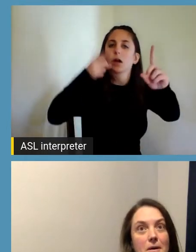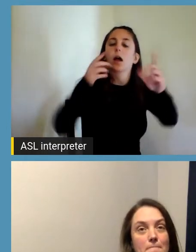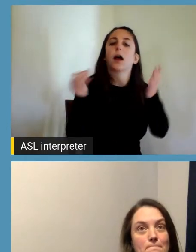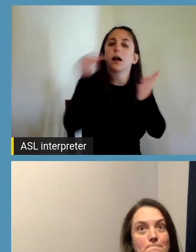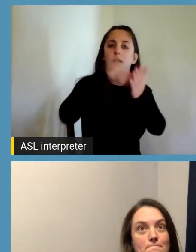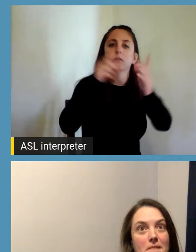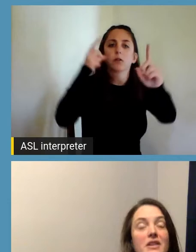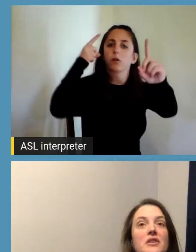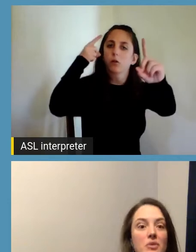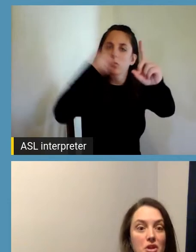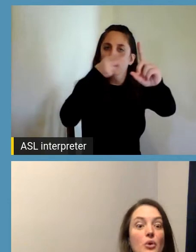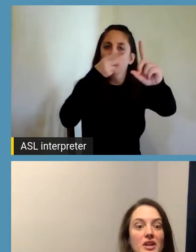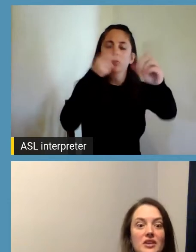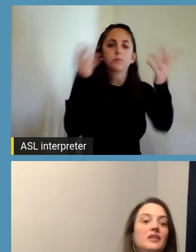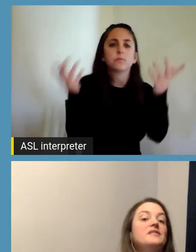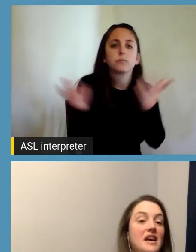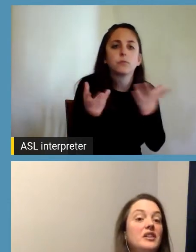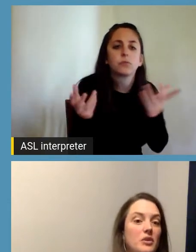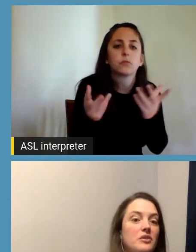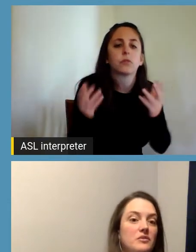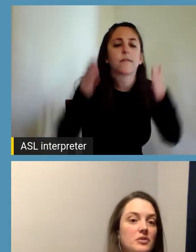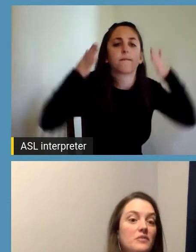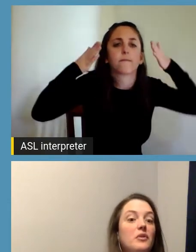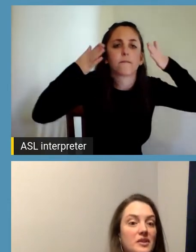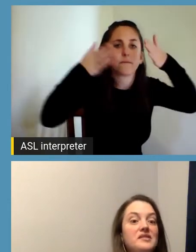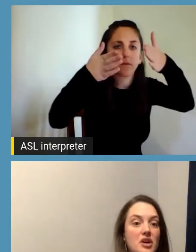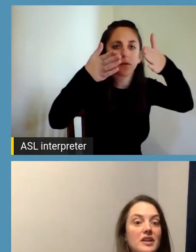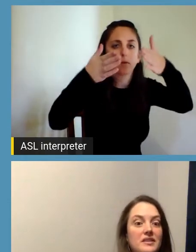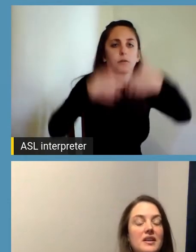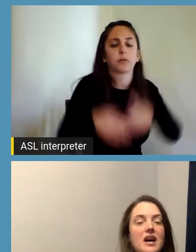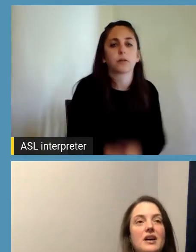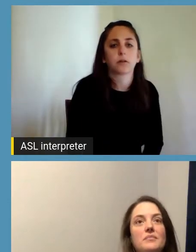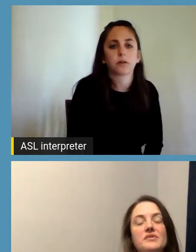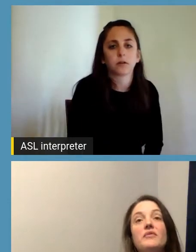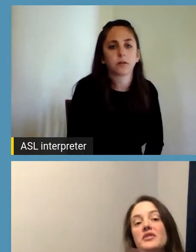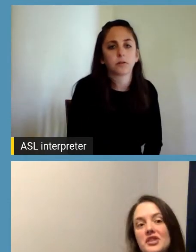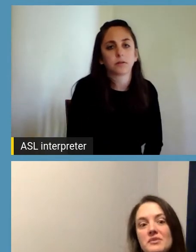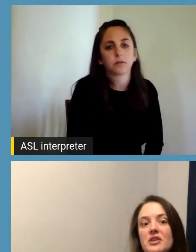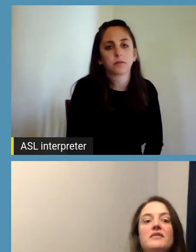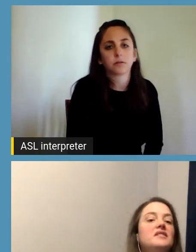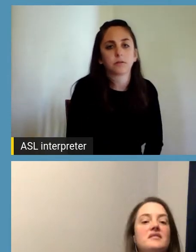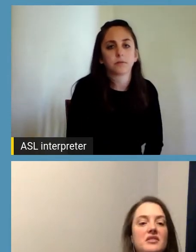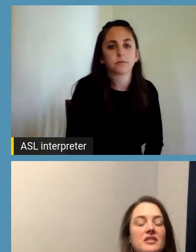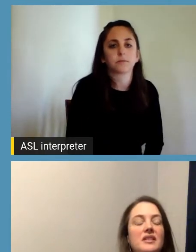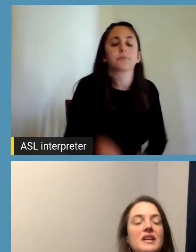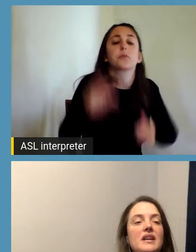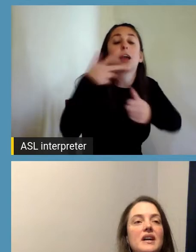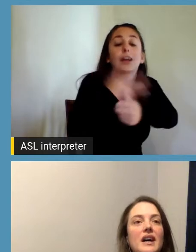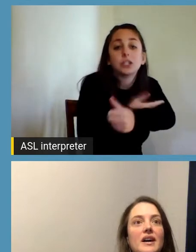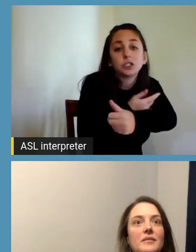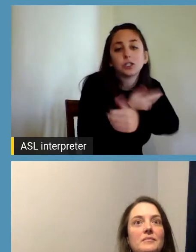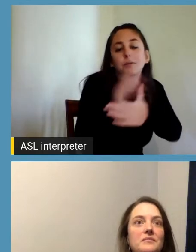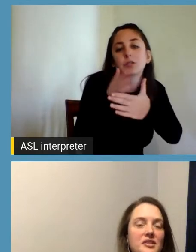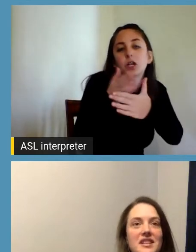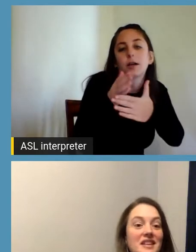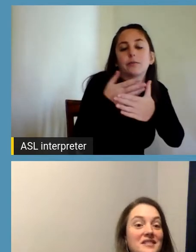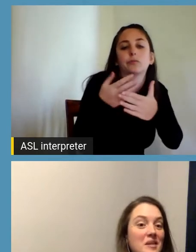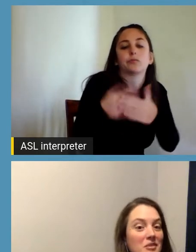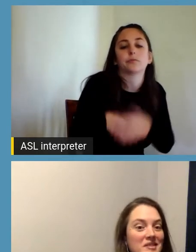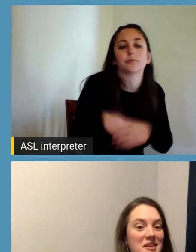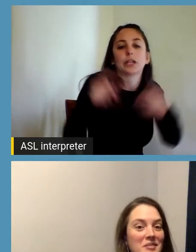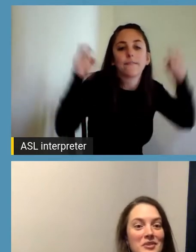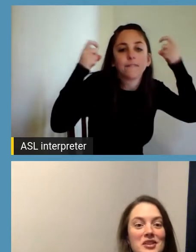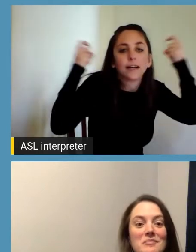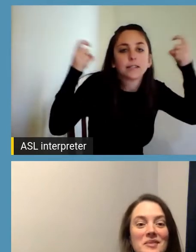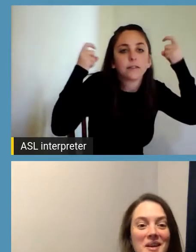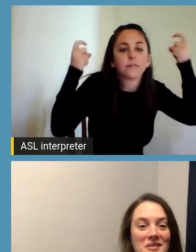it's that you're really honing in on exactly what you're focused on. So for the sheep shearing festival, Let's take that